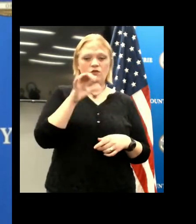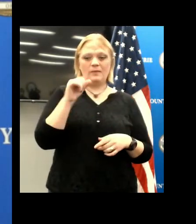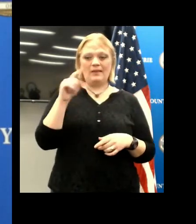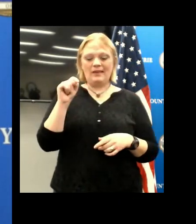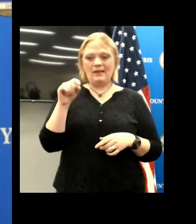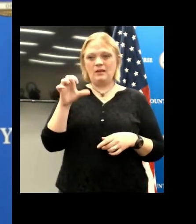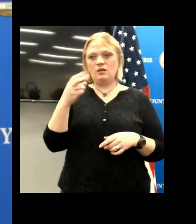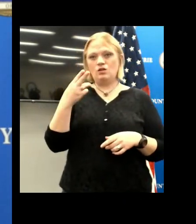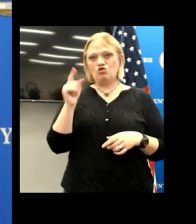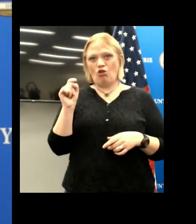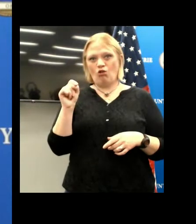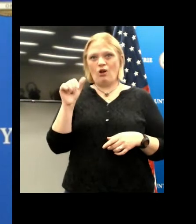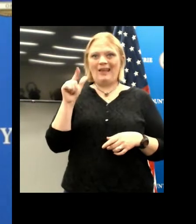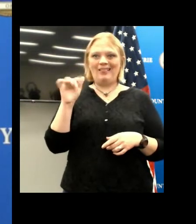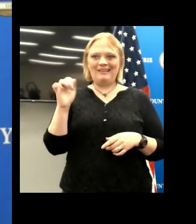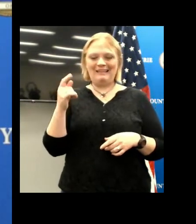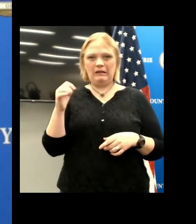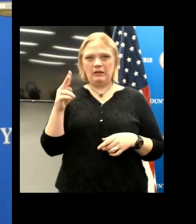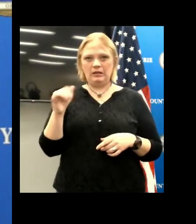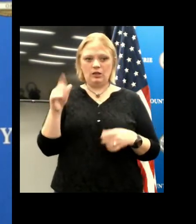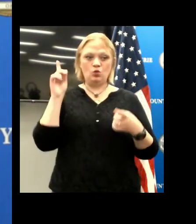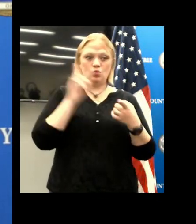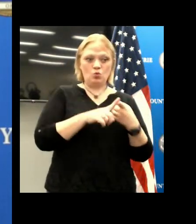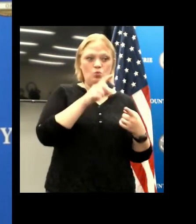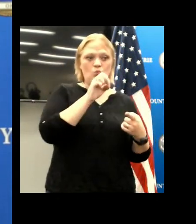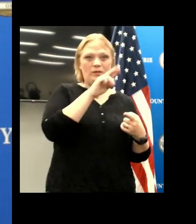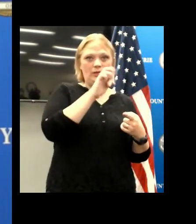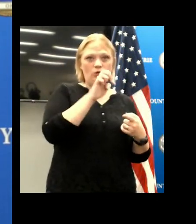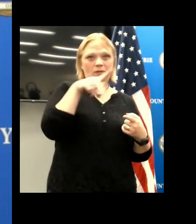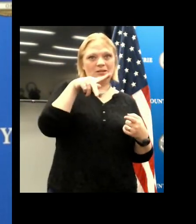Chautauqua, Allegheny to a hospital in Erie, Pennsylvania.